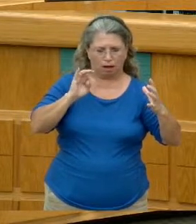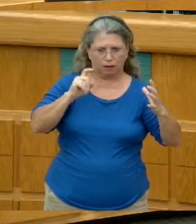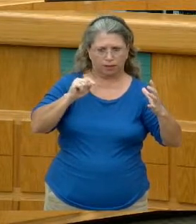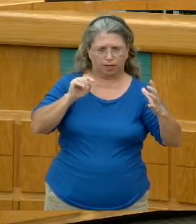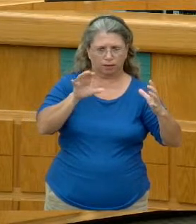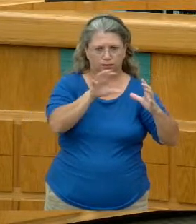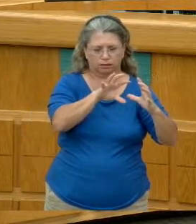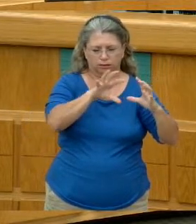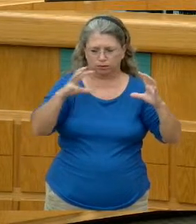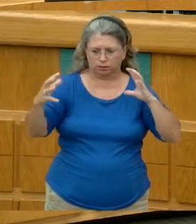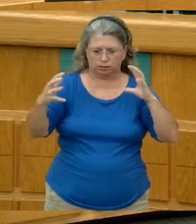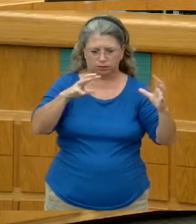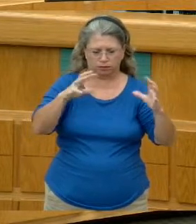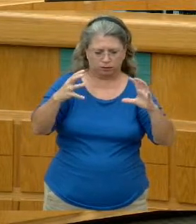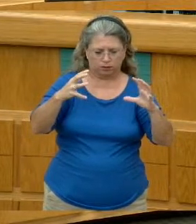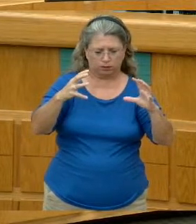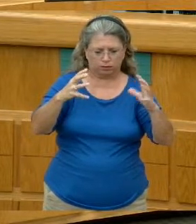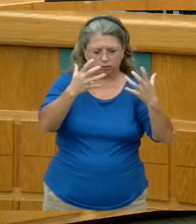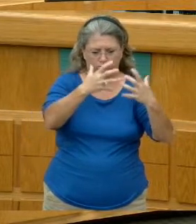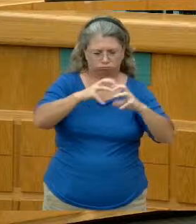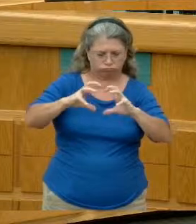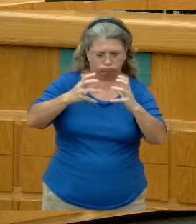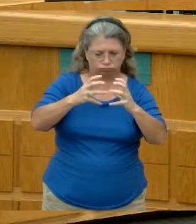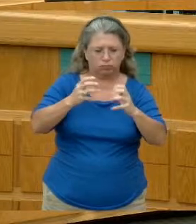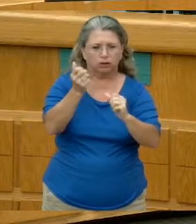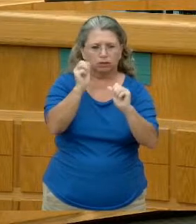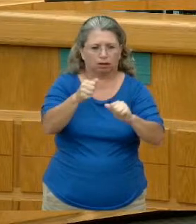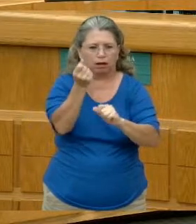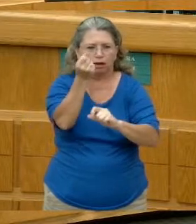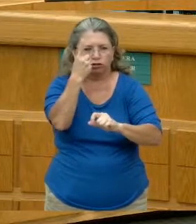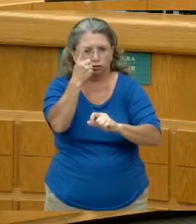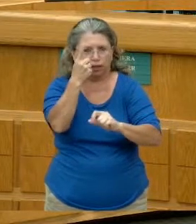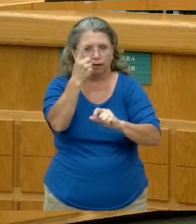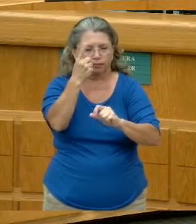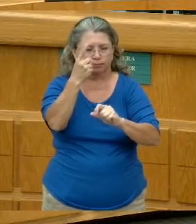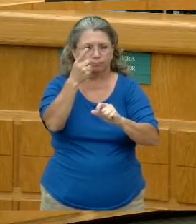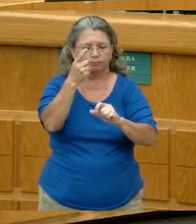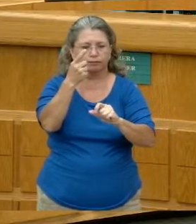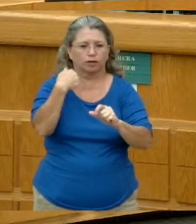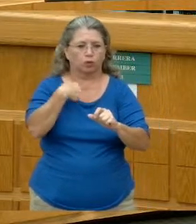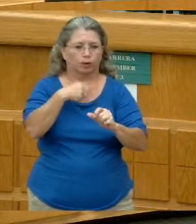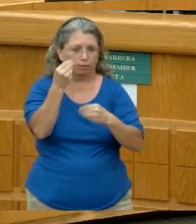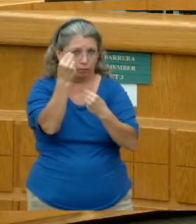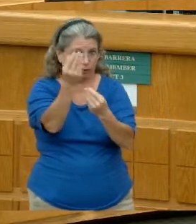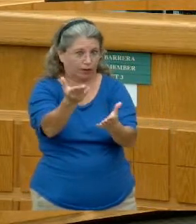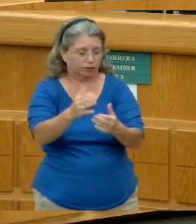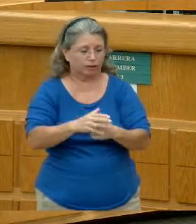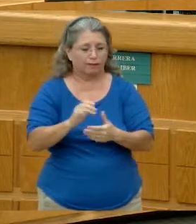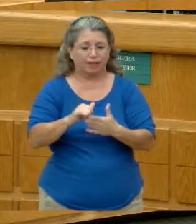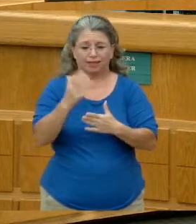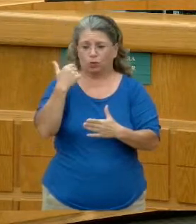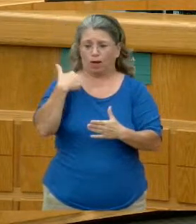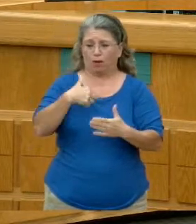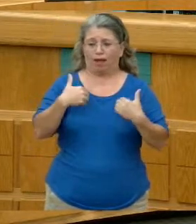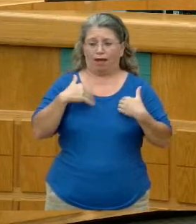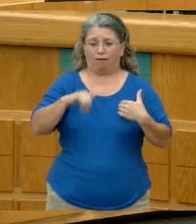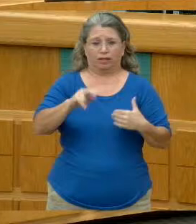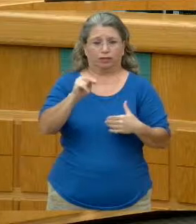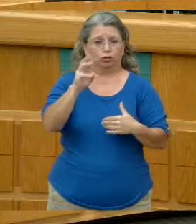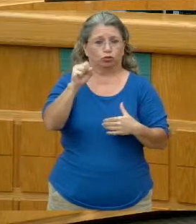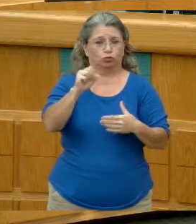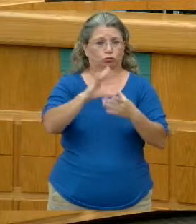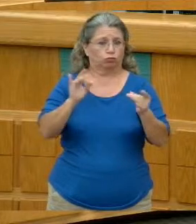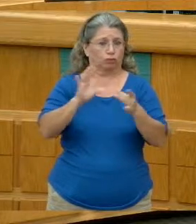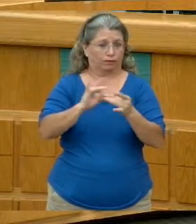that you can understand it and so that we can continue to bring it to you. And that's why we have these news briefings and why we're here to answer these questions. And